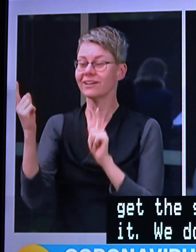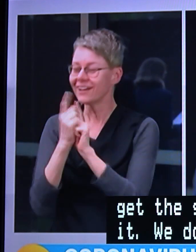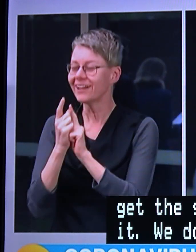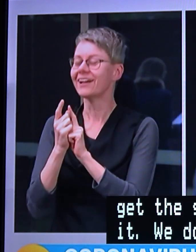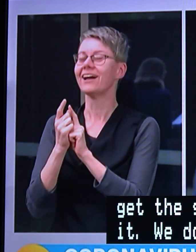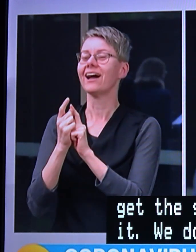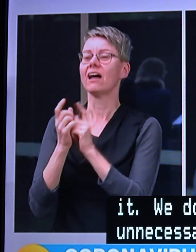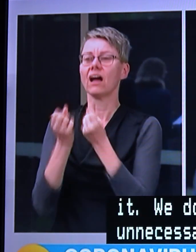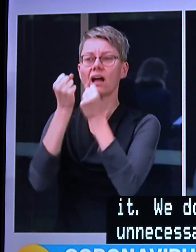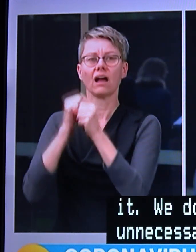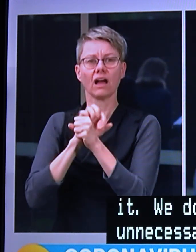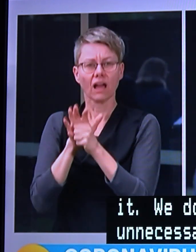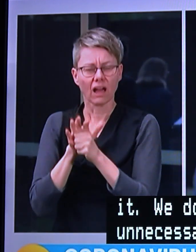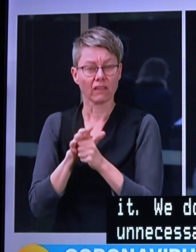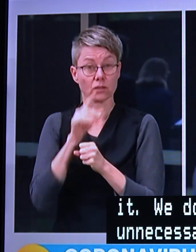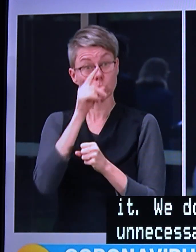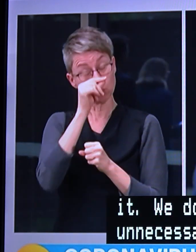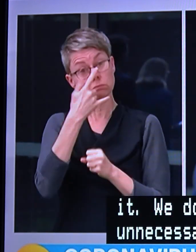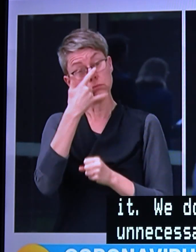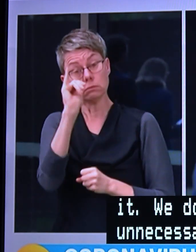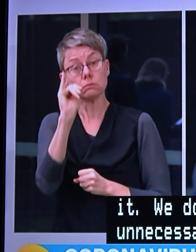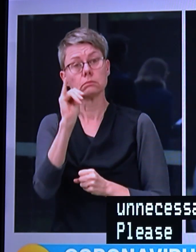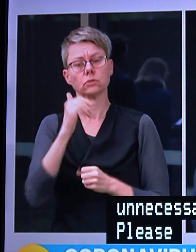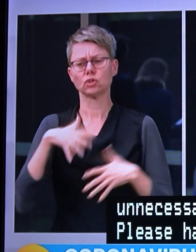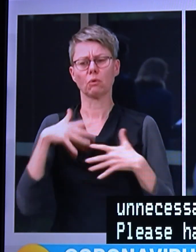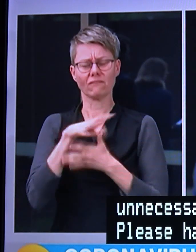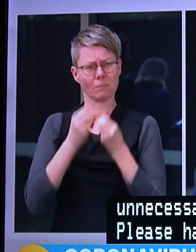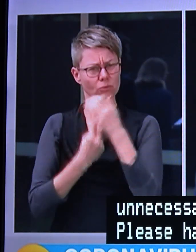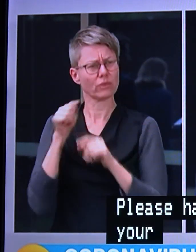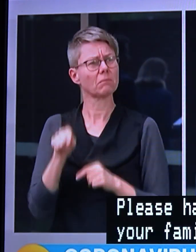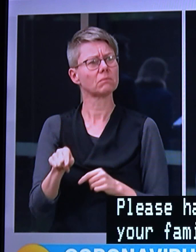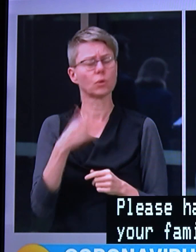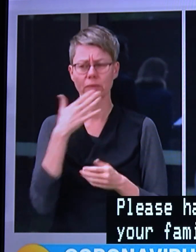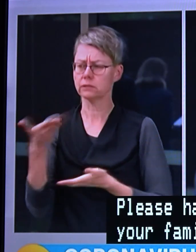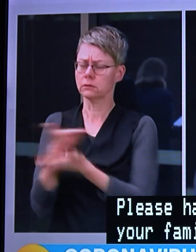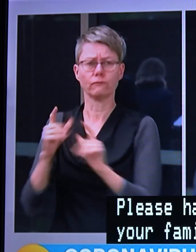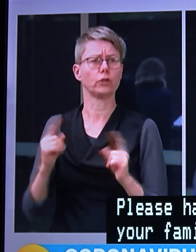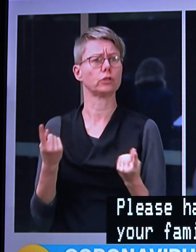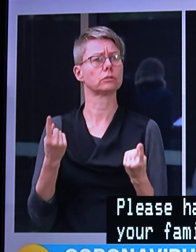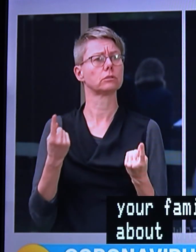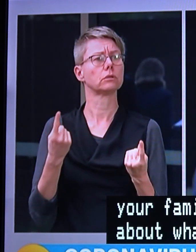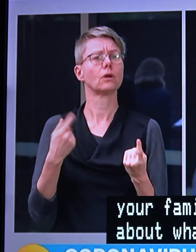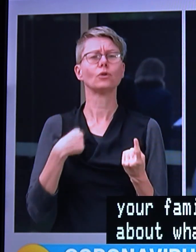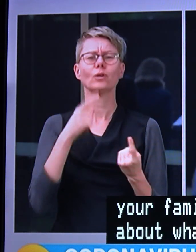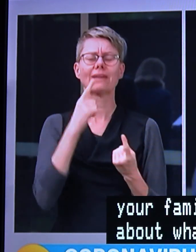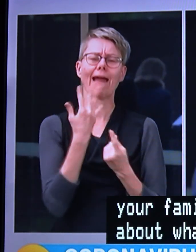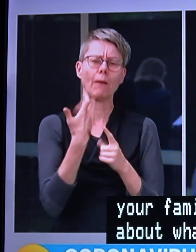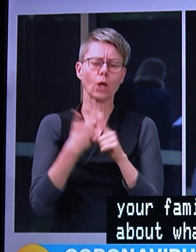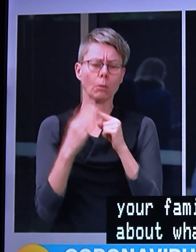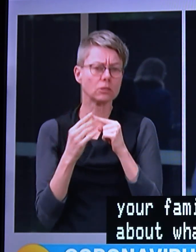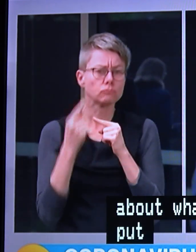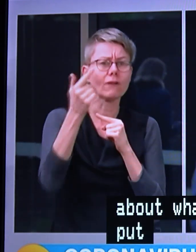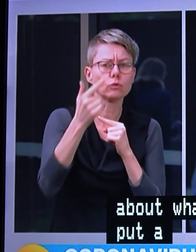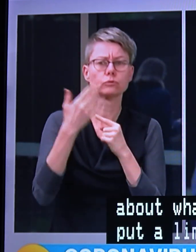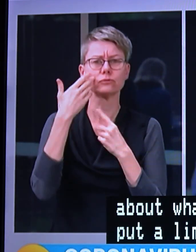those conversations with your families, have conversations about what you can do. And we haven't put a limit on how far you can travel in